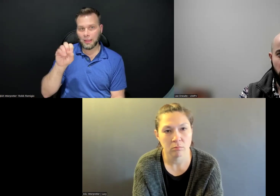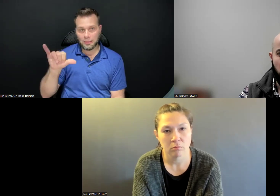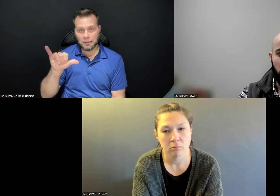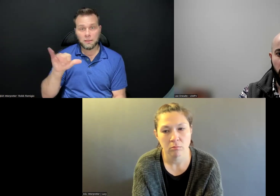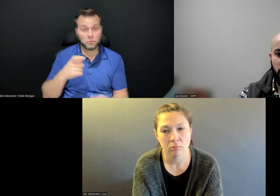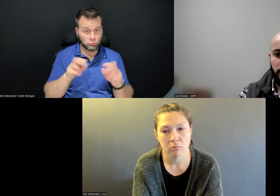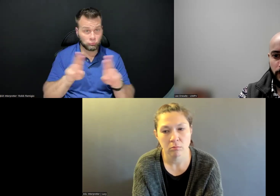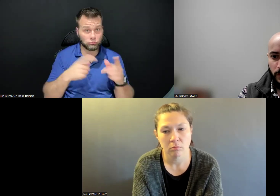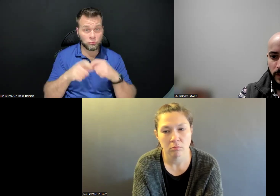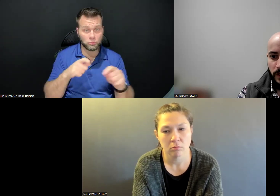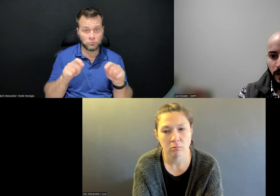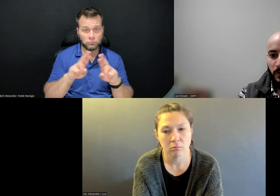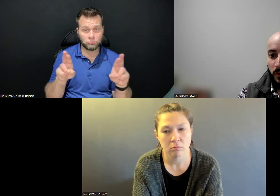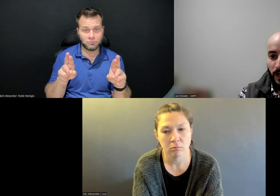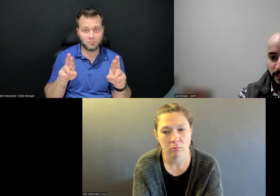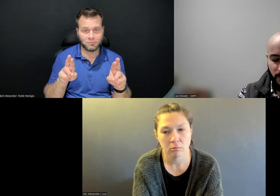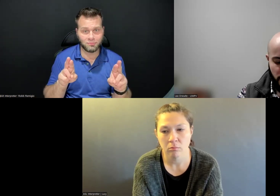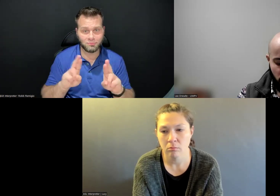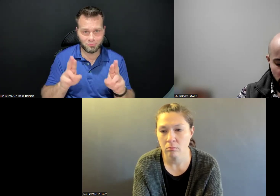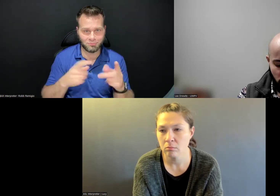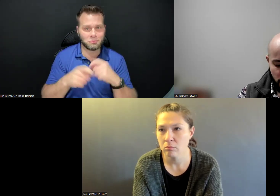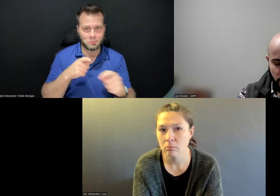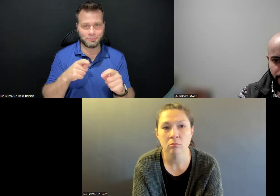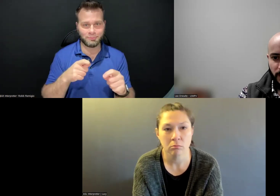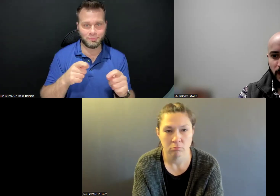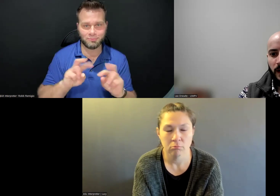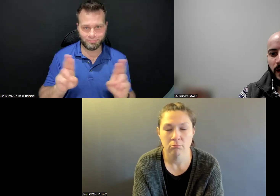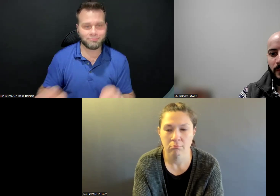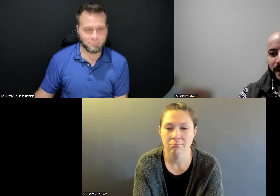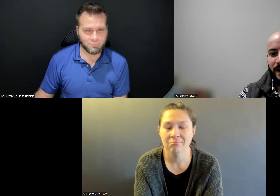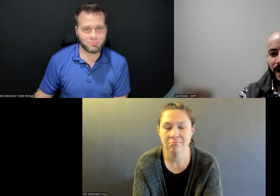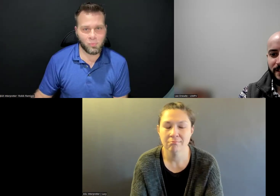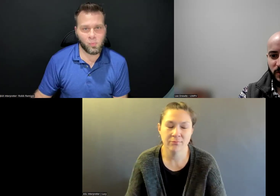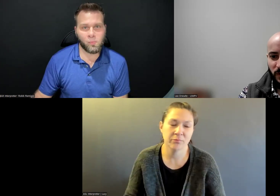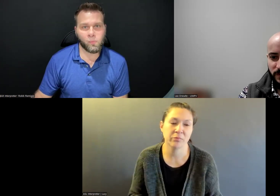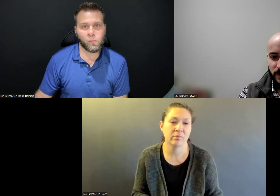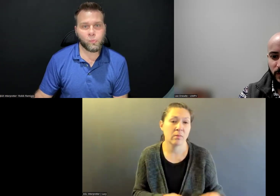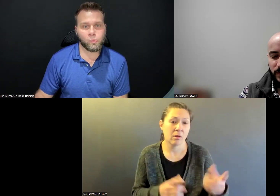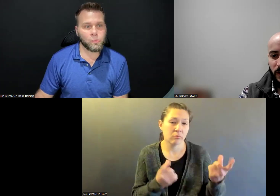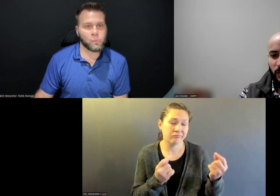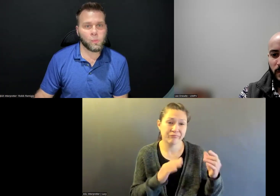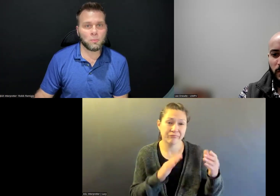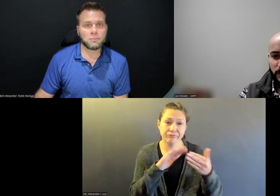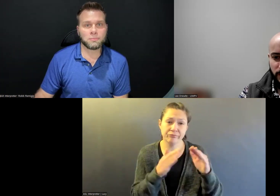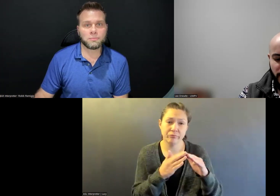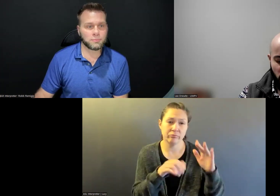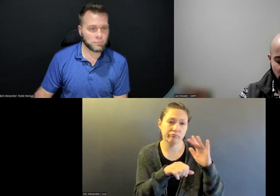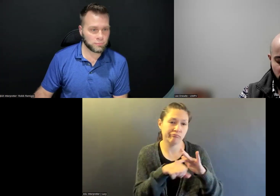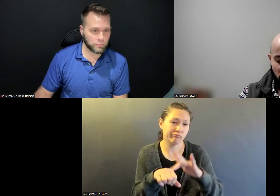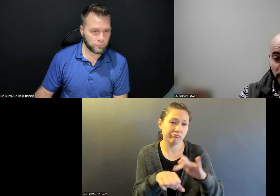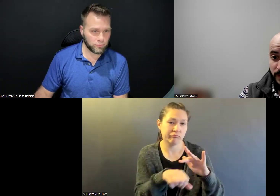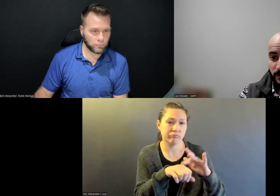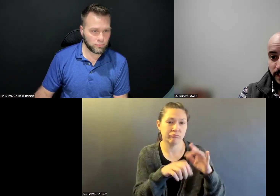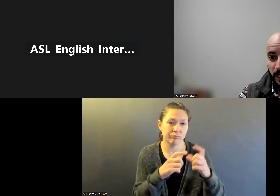members through mobilizing community resources. As I'm sure most of you know, most United